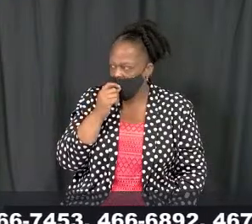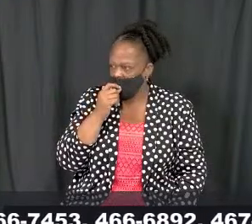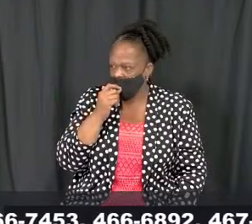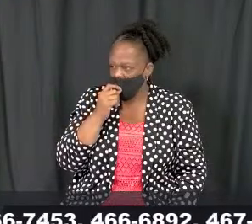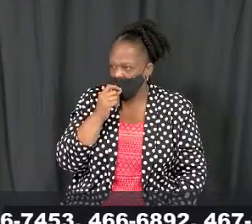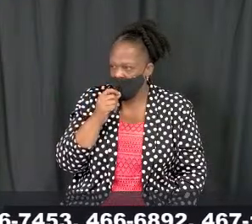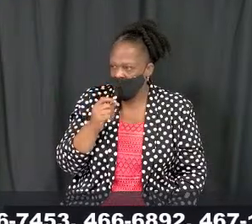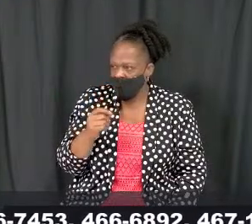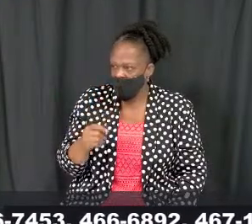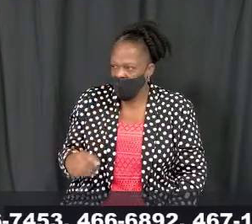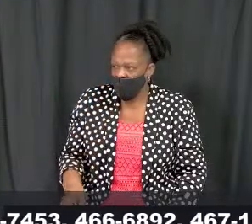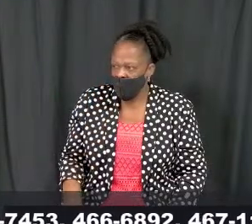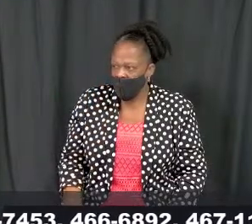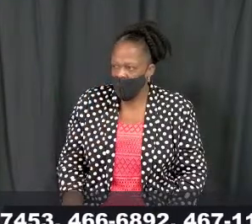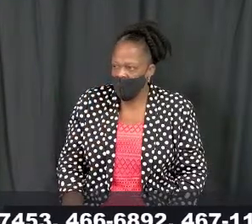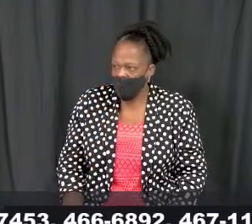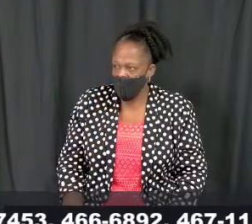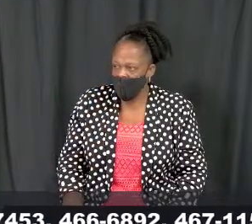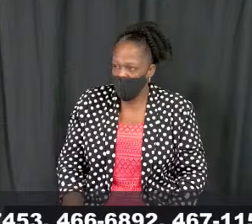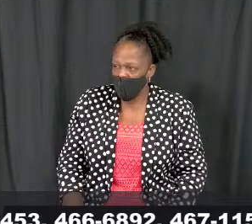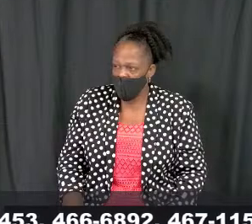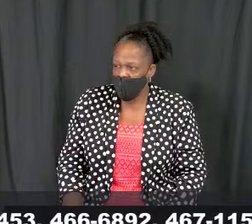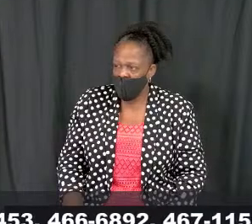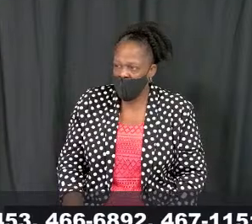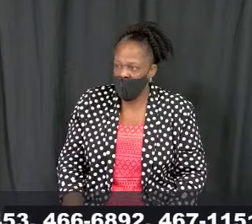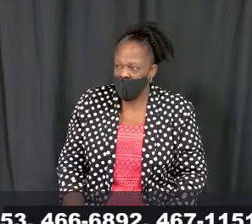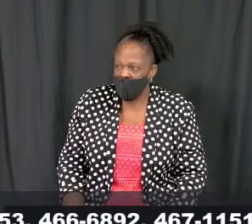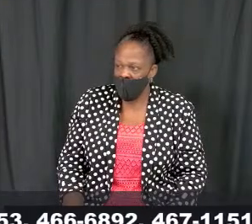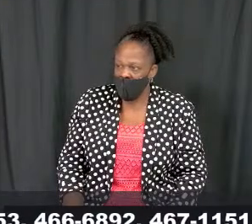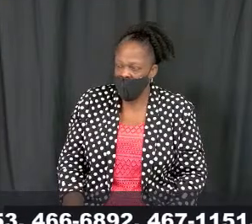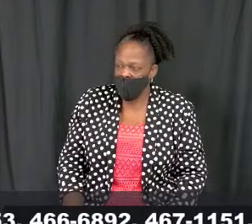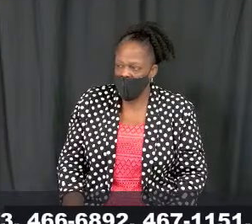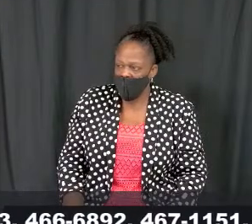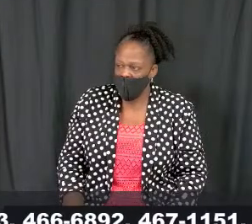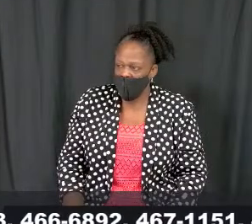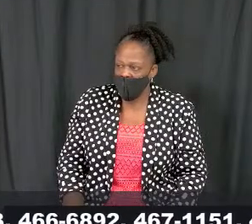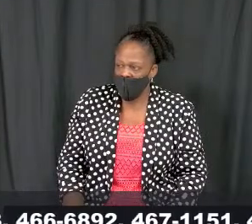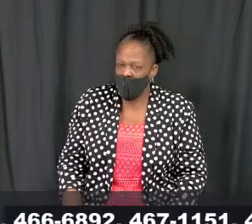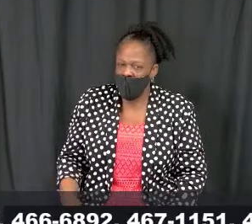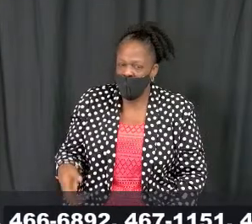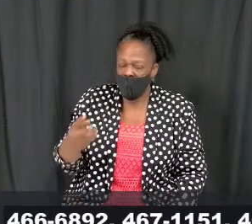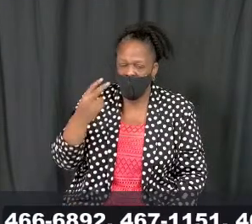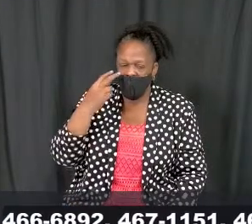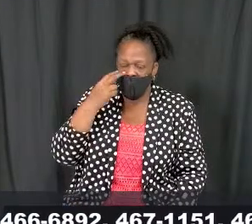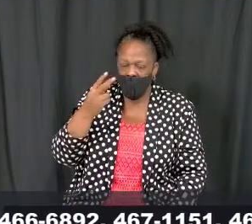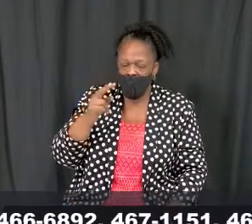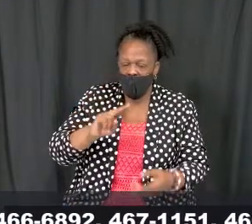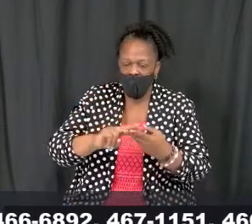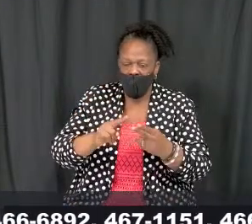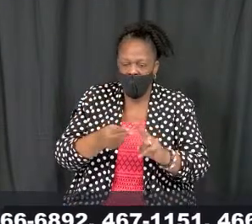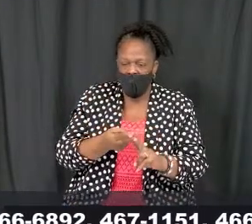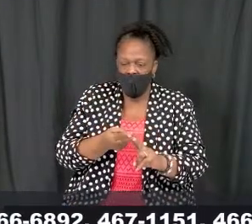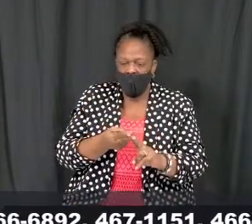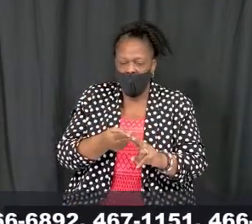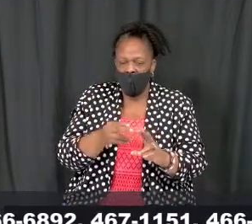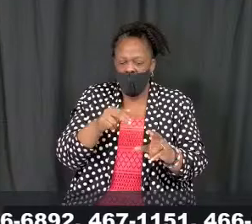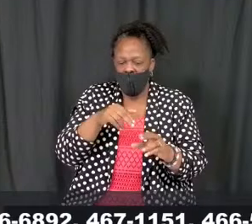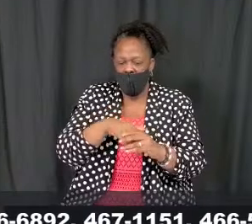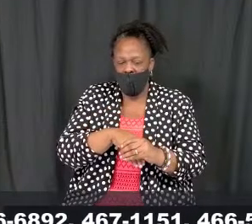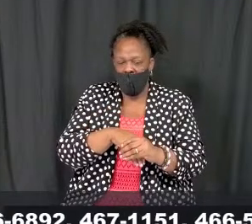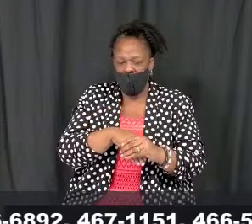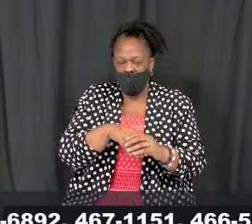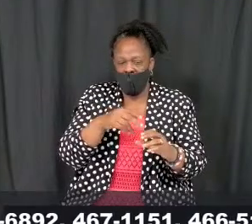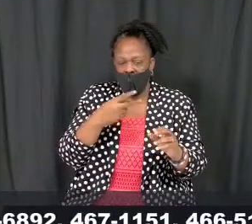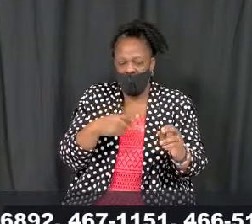While on the dashboard, we list the doses given in St. Kitts separate to the doses given in Nevis. We are